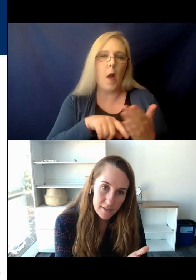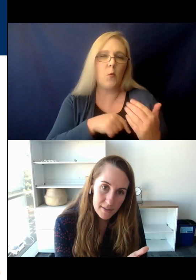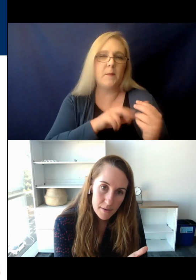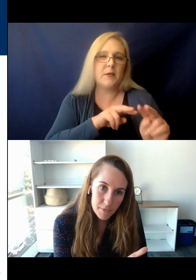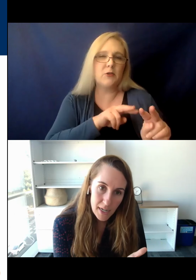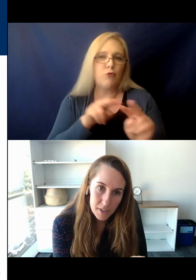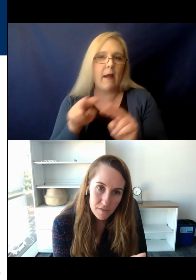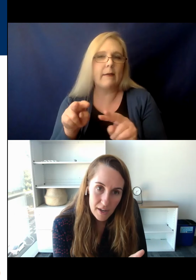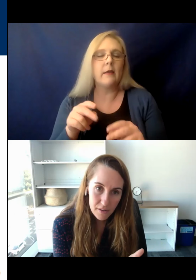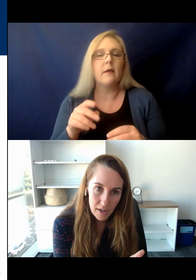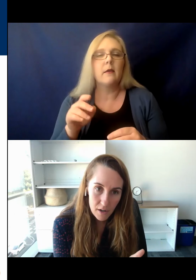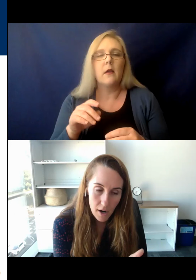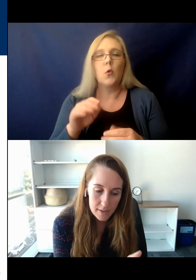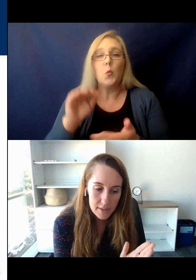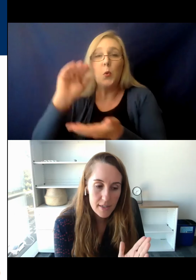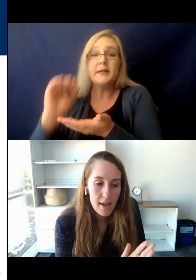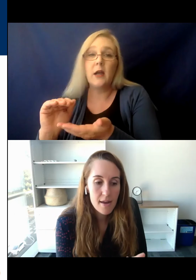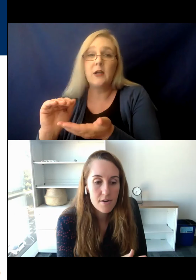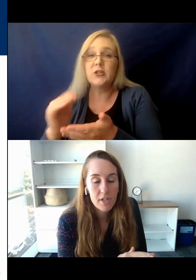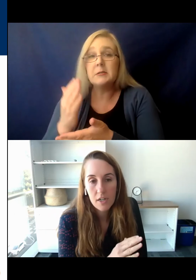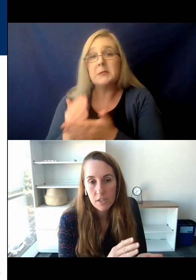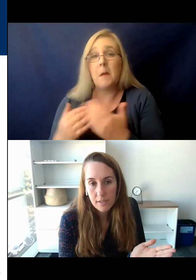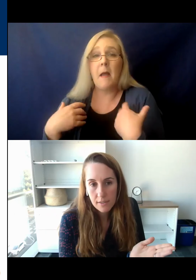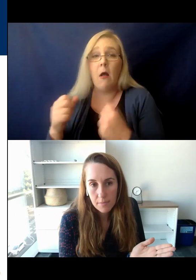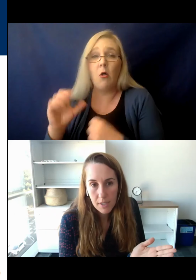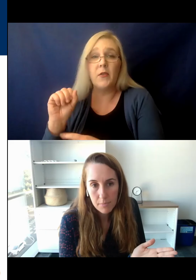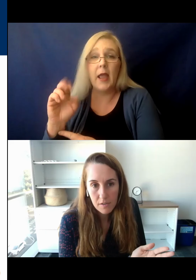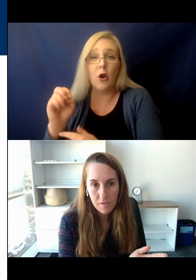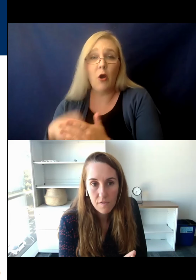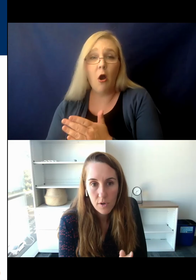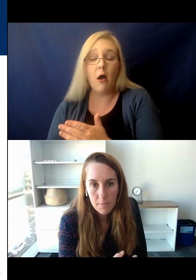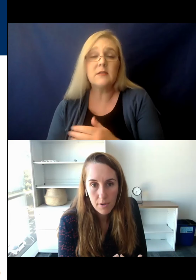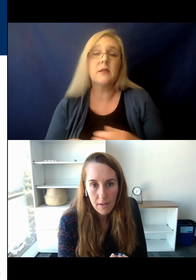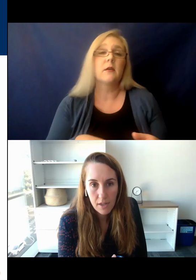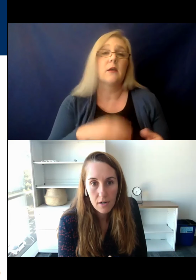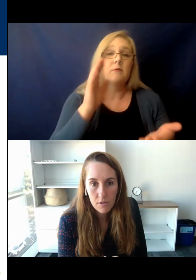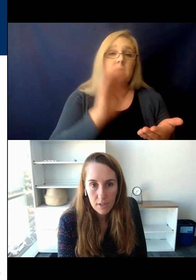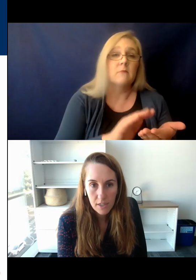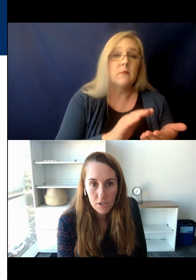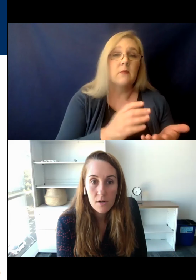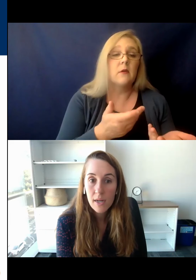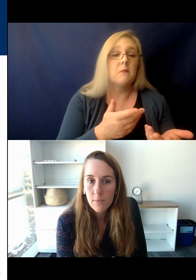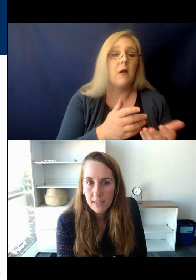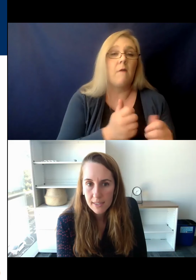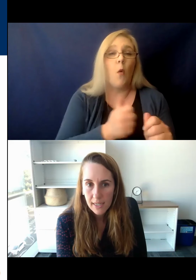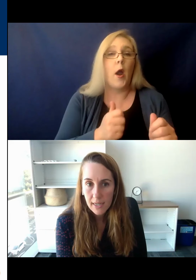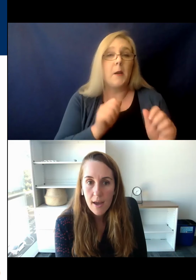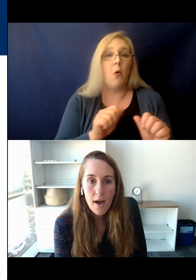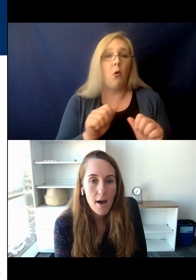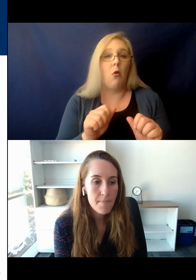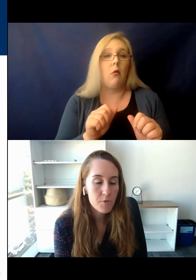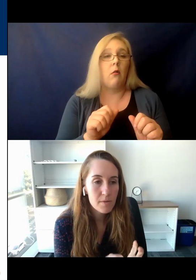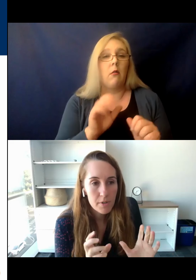reductions in some types of healthcare costs and reductions in some types of avoidable healthcare utilization when we